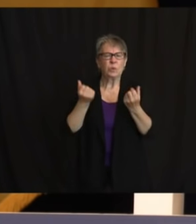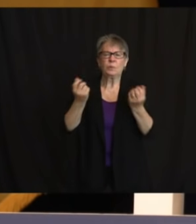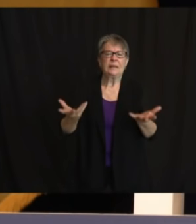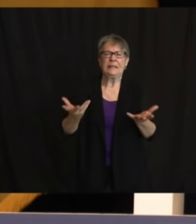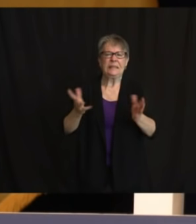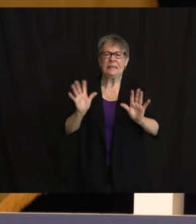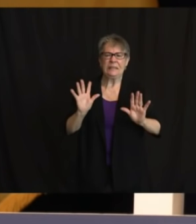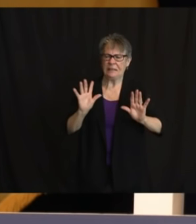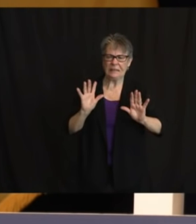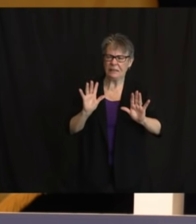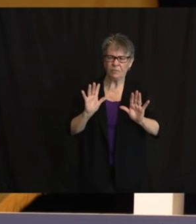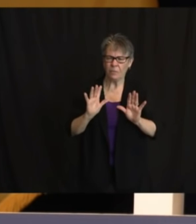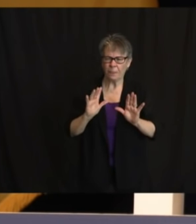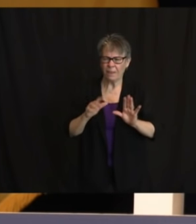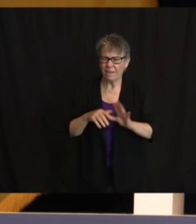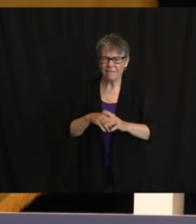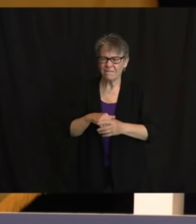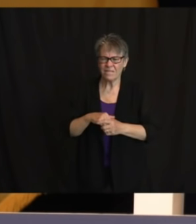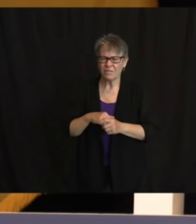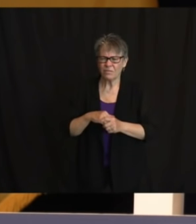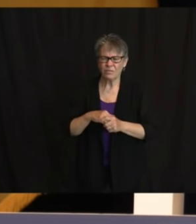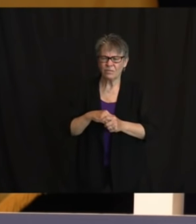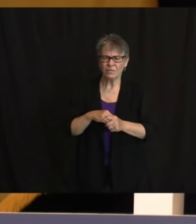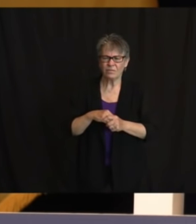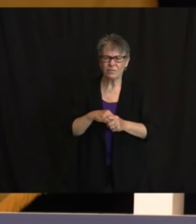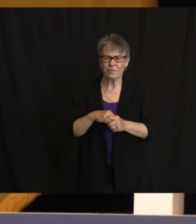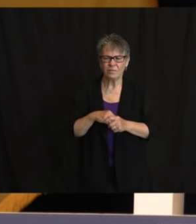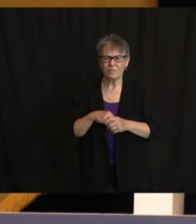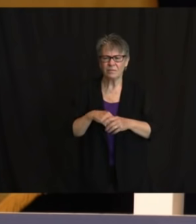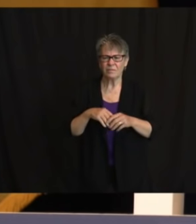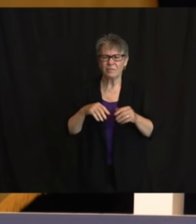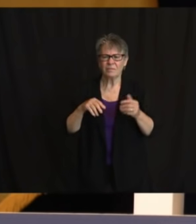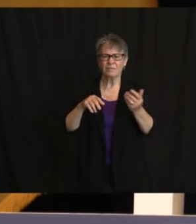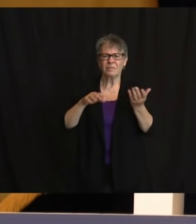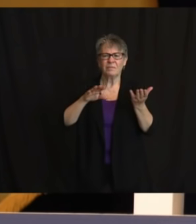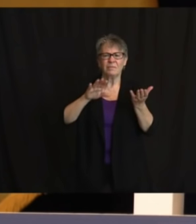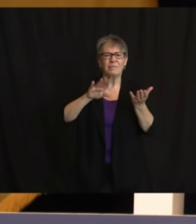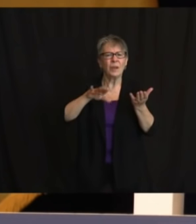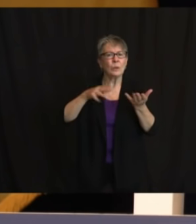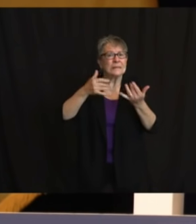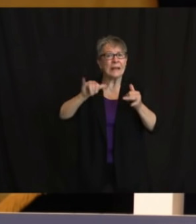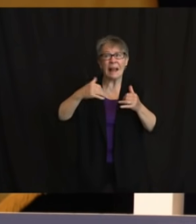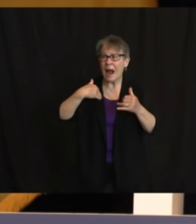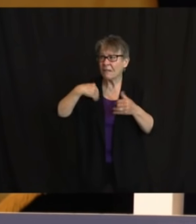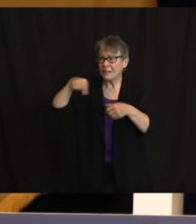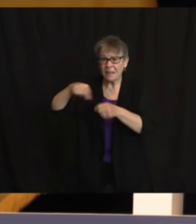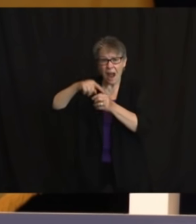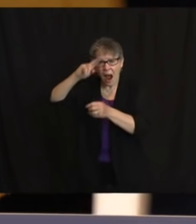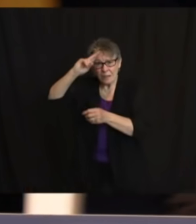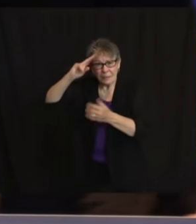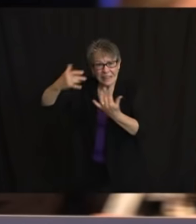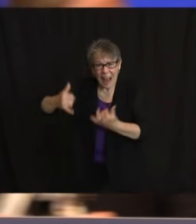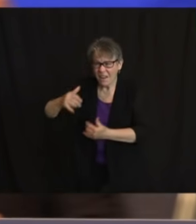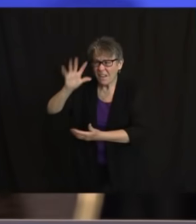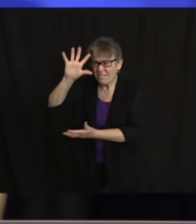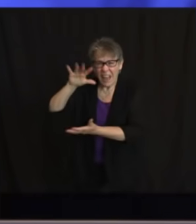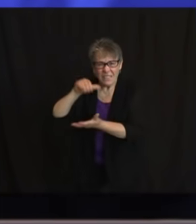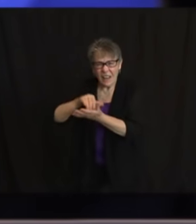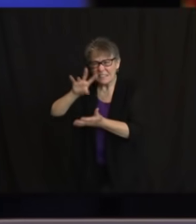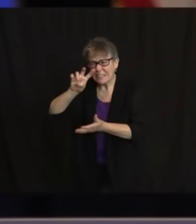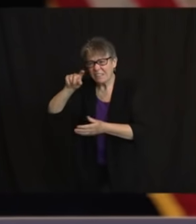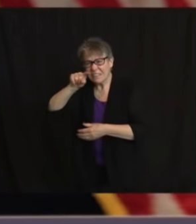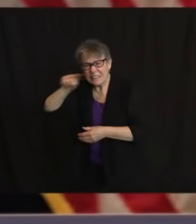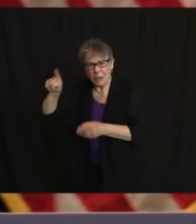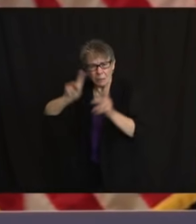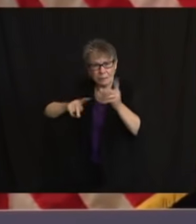5,000 individuals in our hospitals ill enough to be hospitalized with COVID-19. If you, and by the way, I read